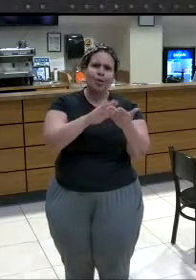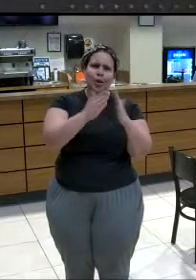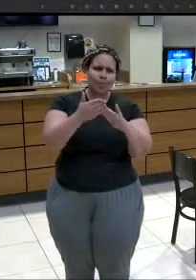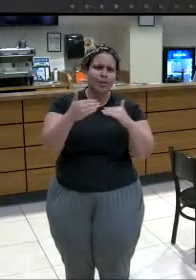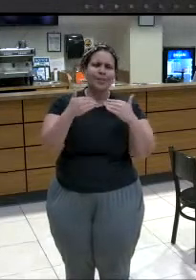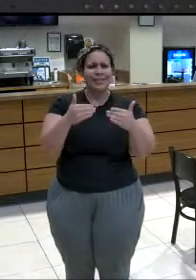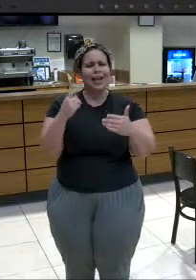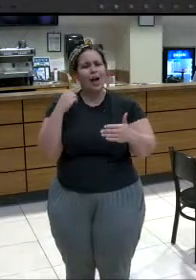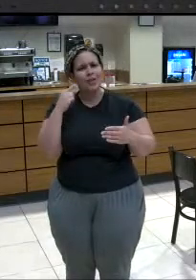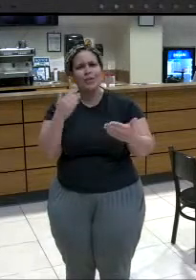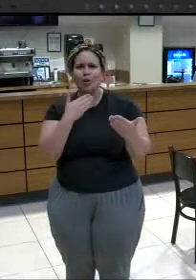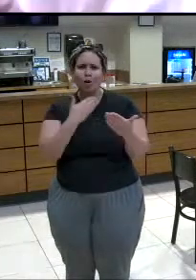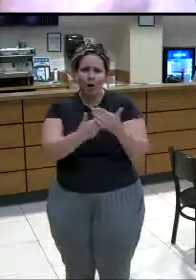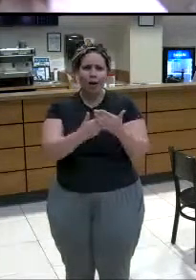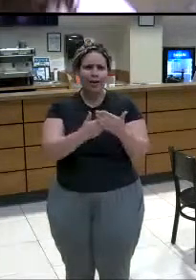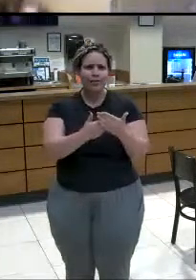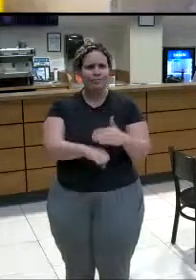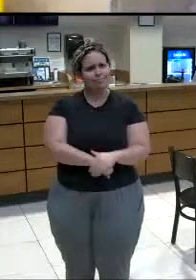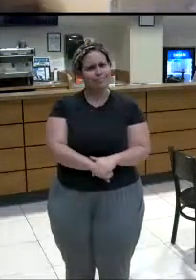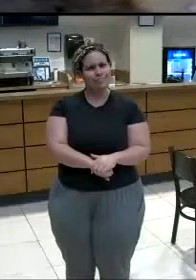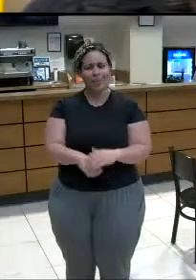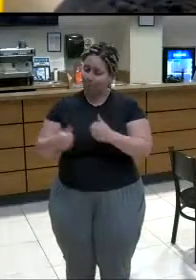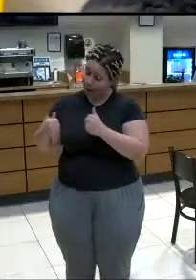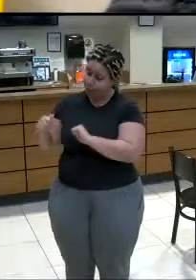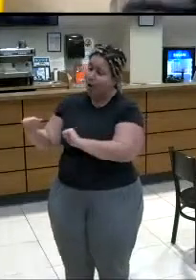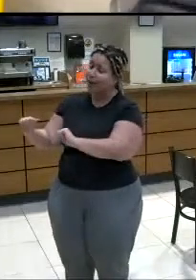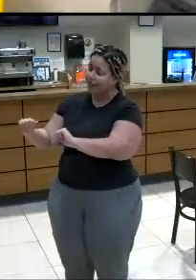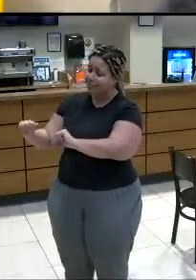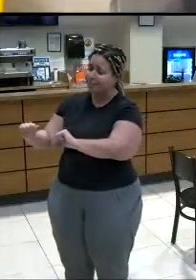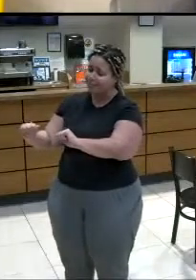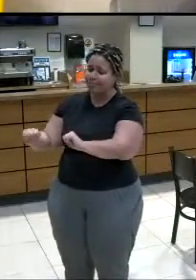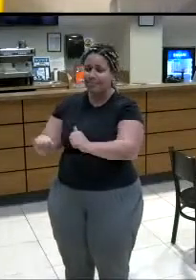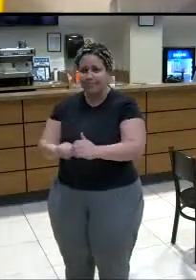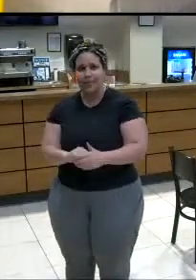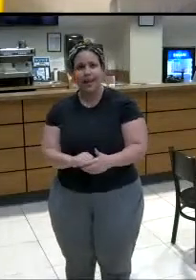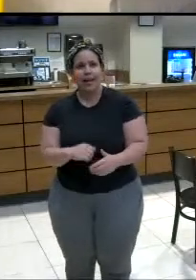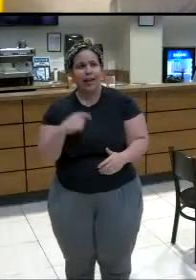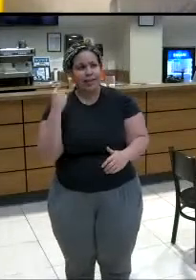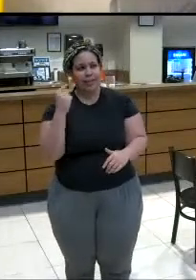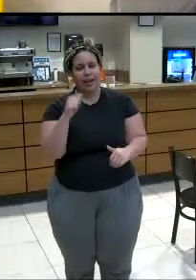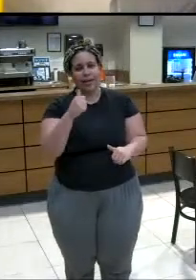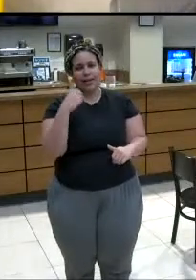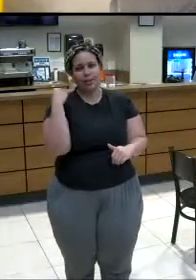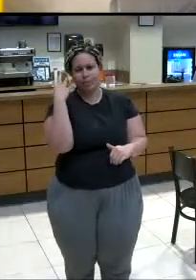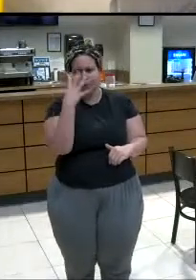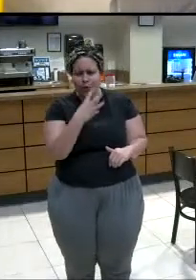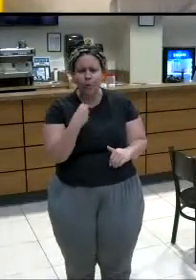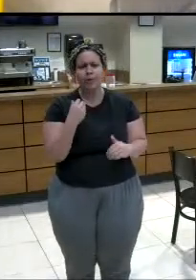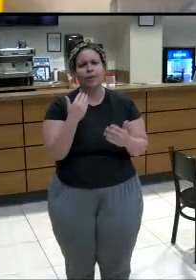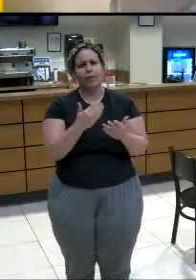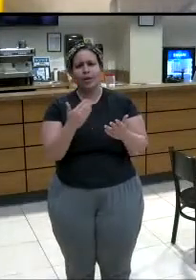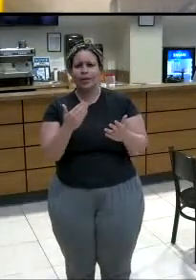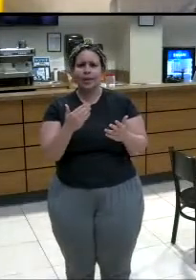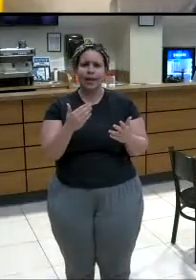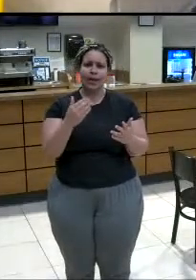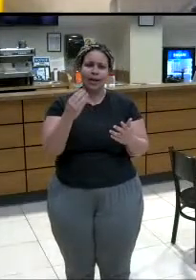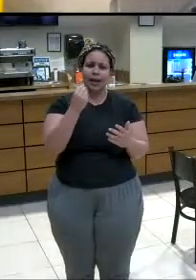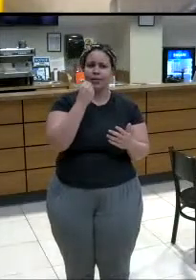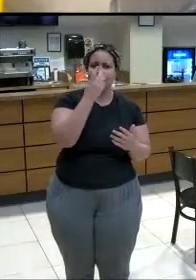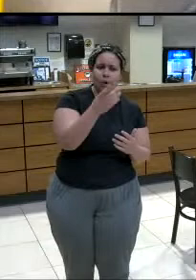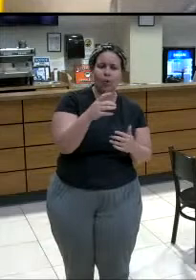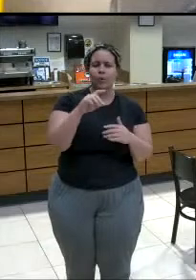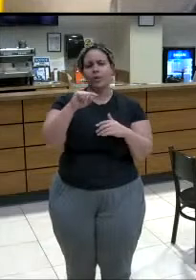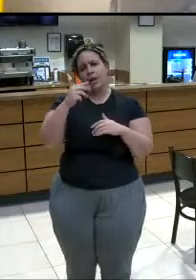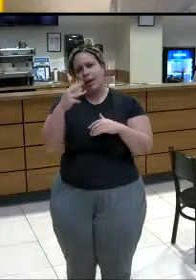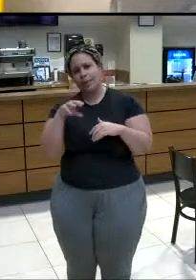Trying. And I think one of the beautiful things, I'll just say this, and I told Dr. Thomas this, was when myself and Lawrence Harris and